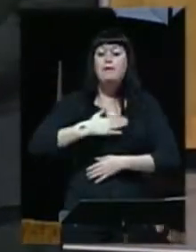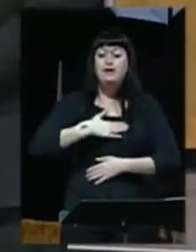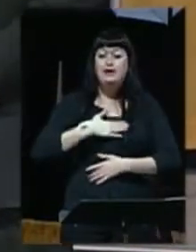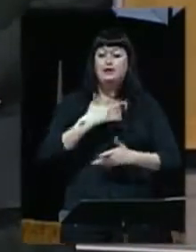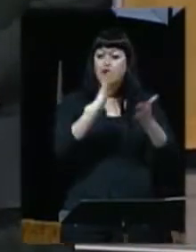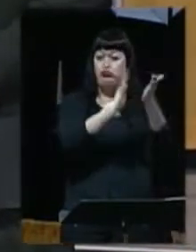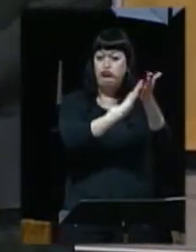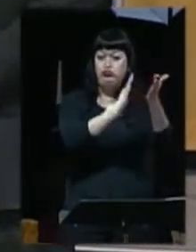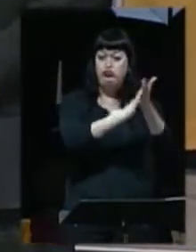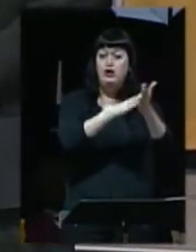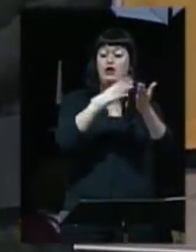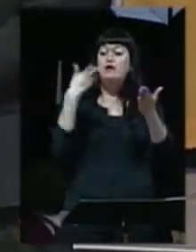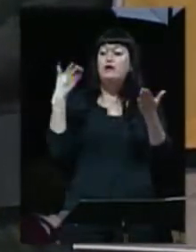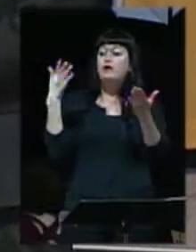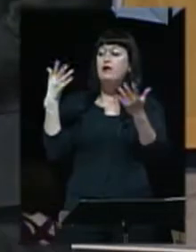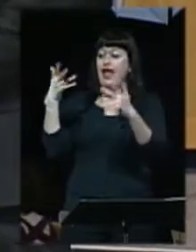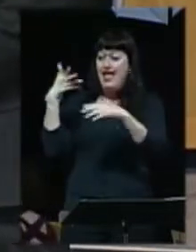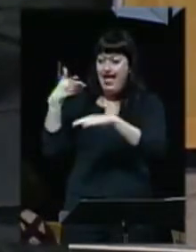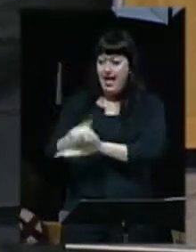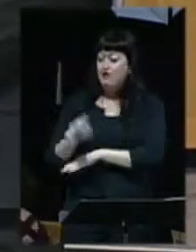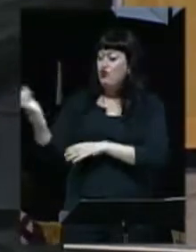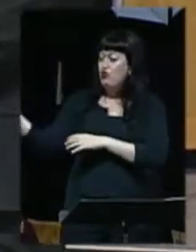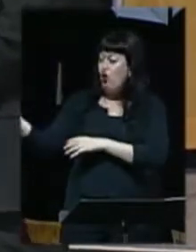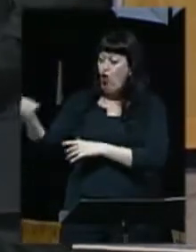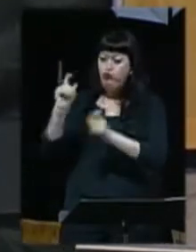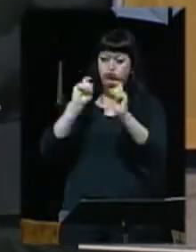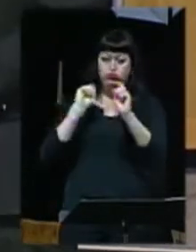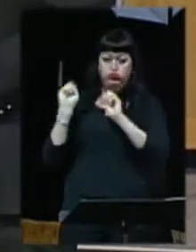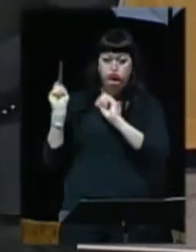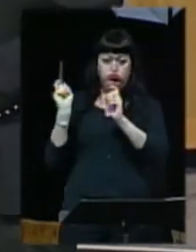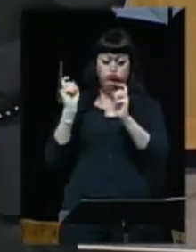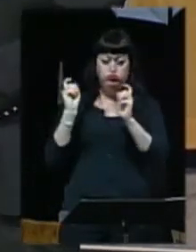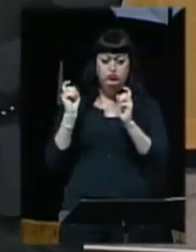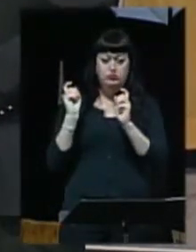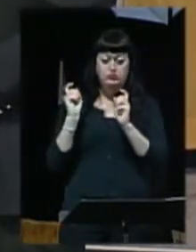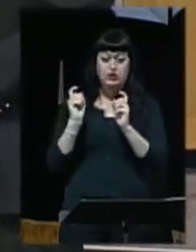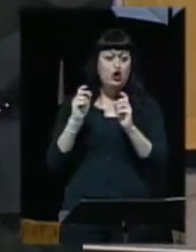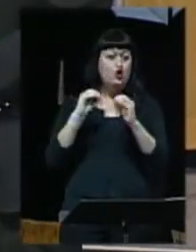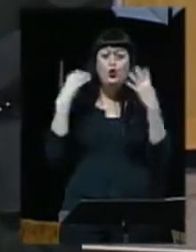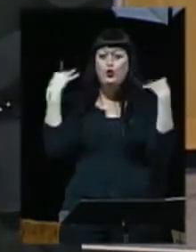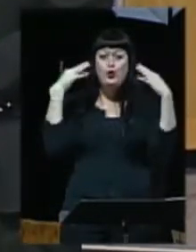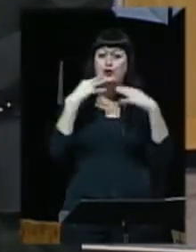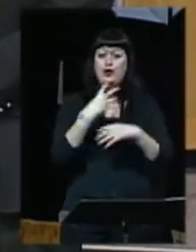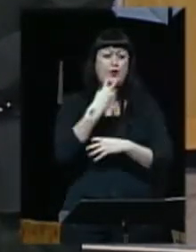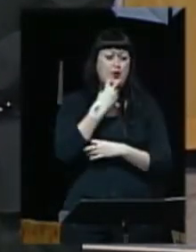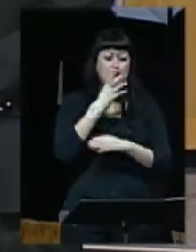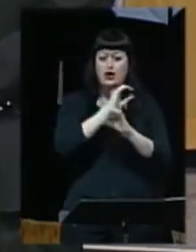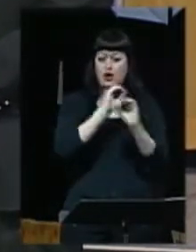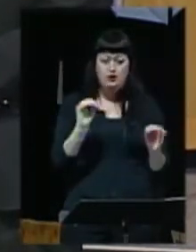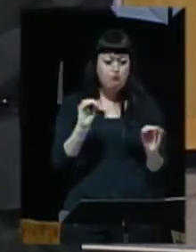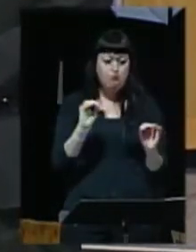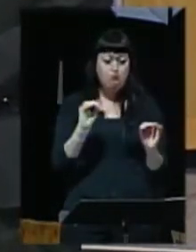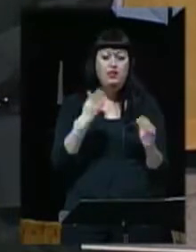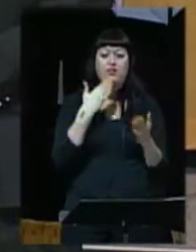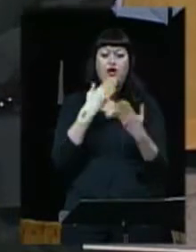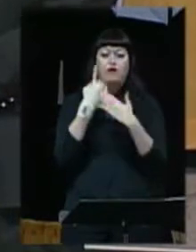after graduates have all received their diploma. No noisemakers are allowed. Thank you for your cooperation.